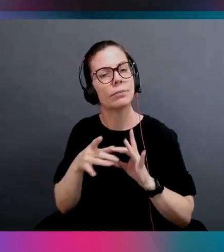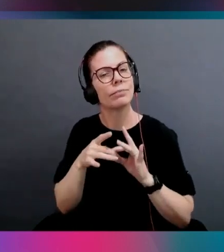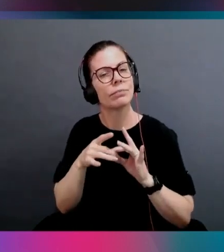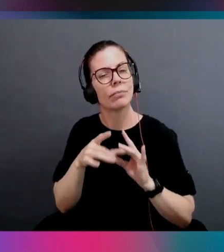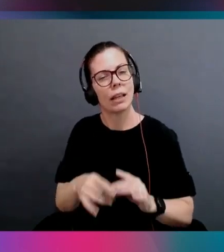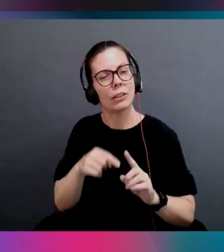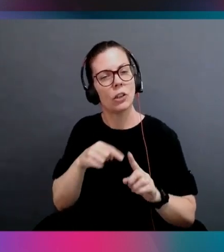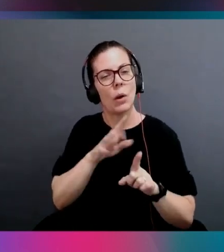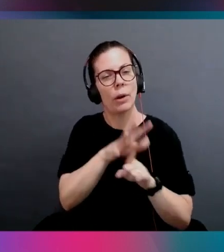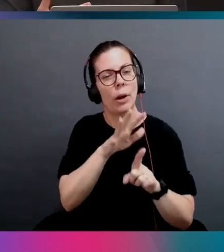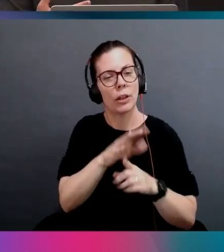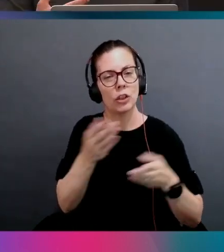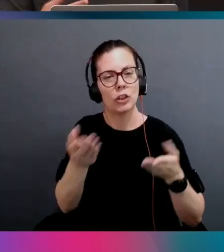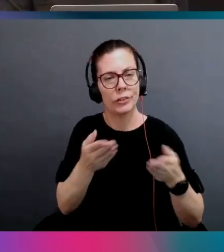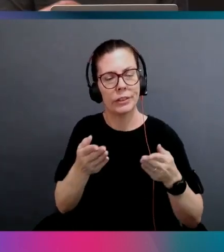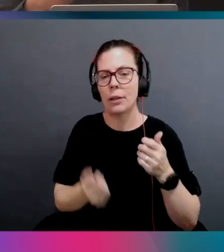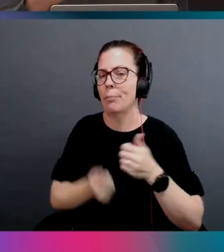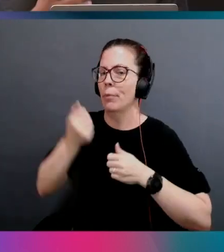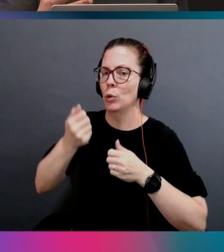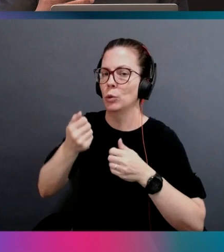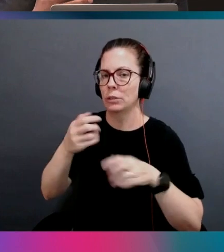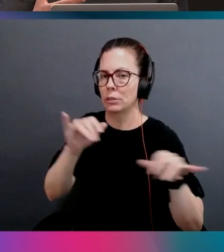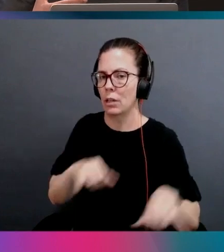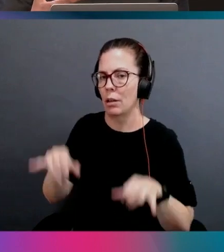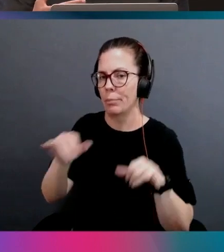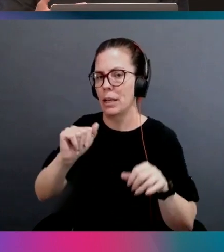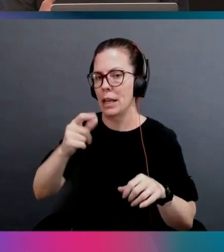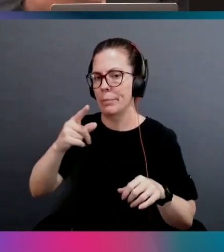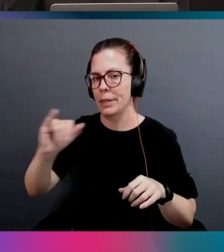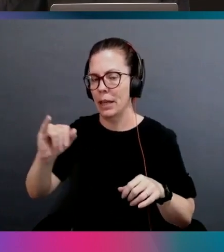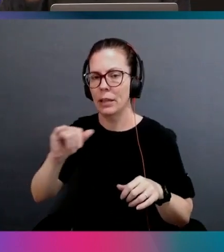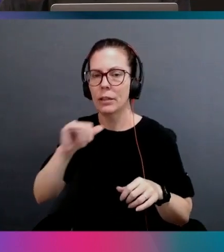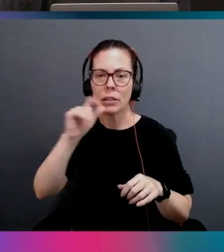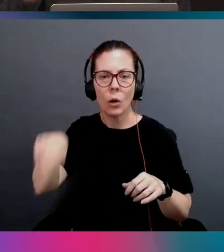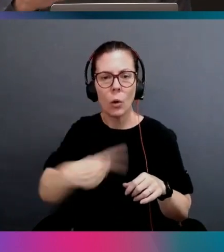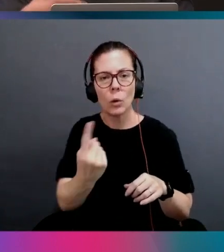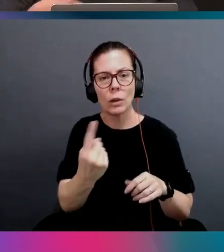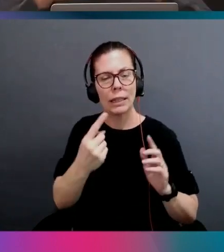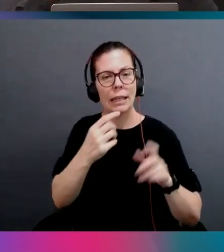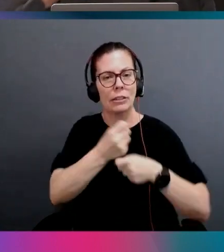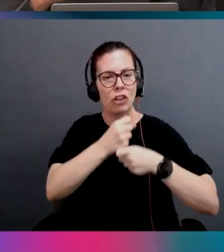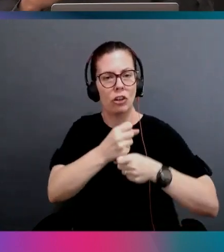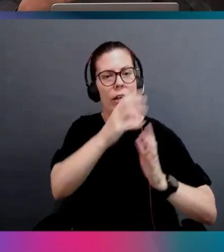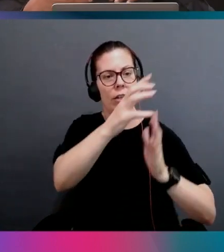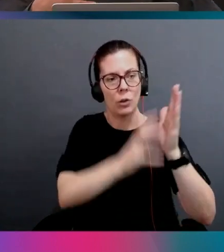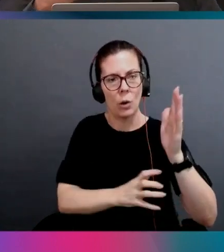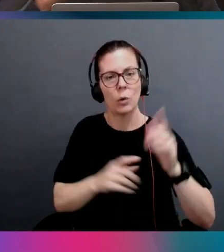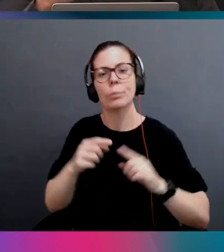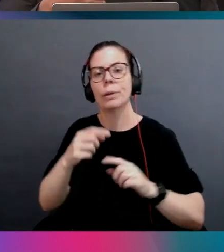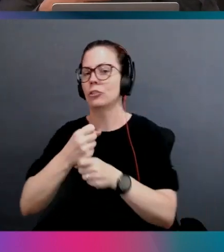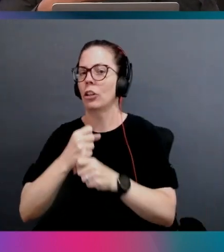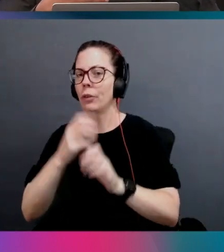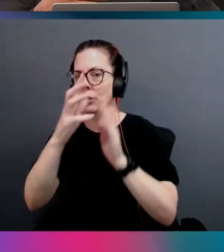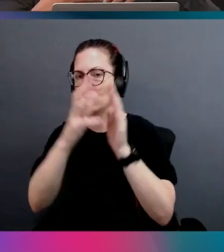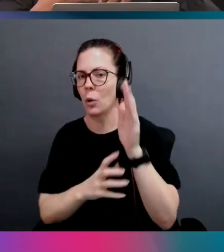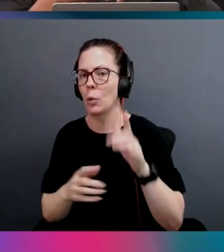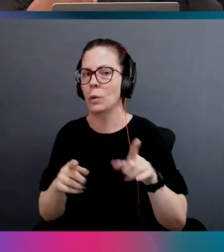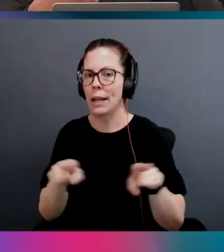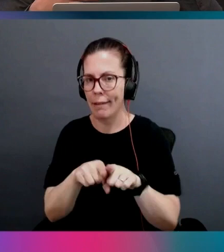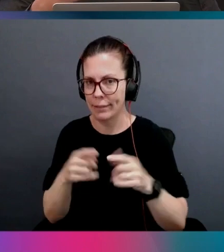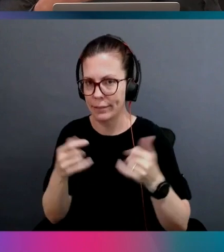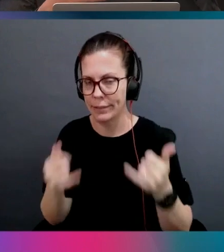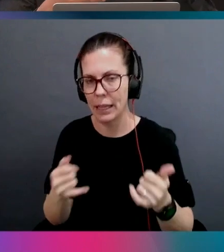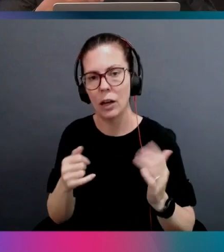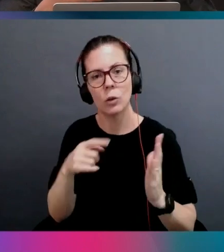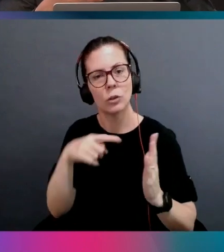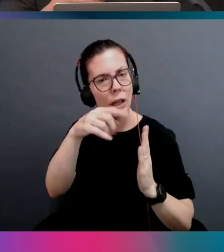used APIs. We are making sure not only it generates code, but it generates code the way it has generated now, right? It has the doc strings, it is explaining what it is doing, it